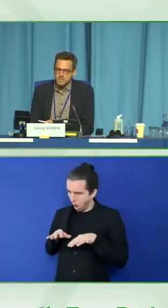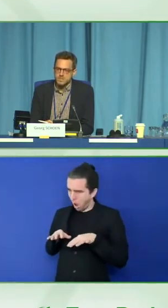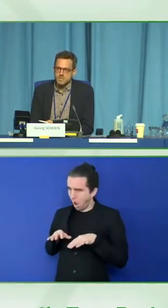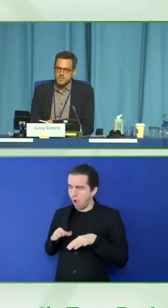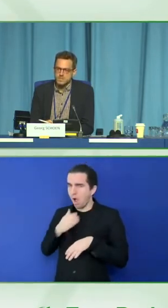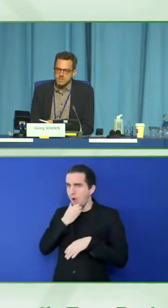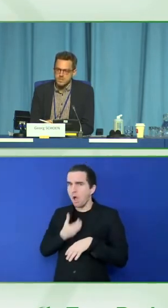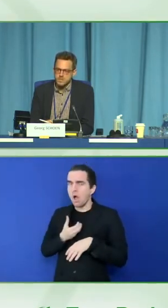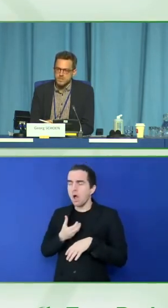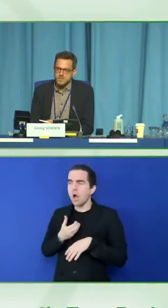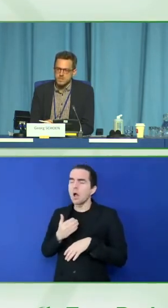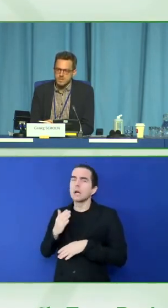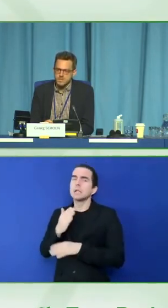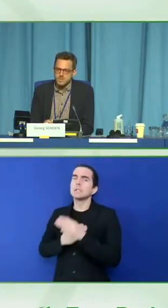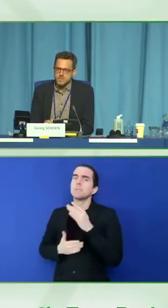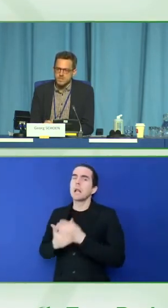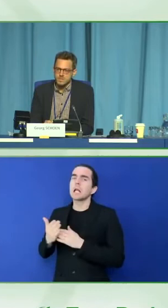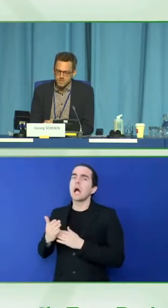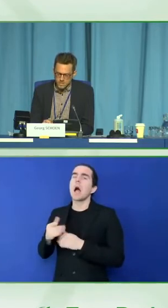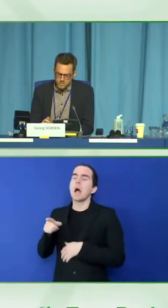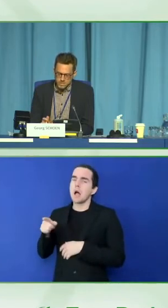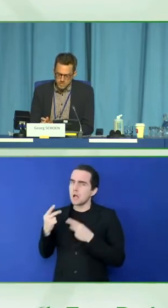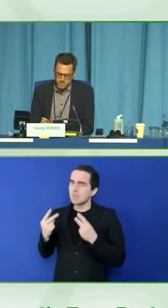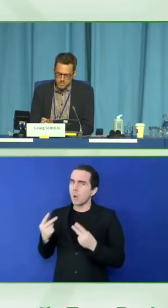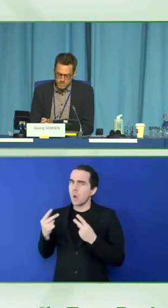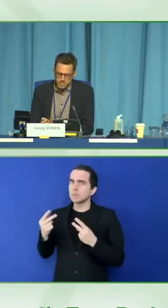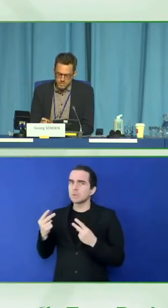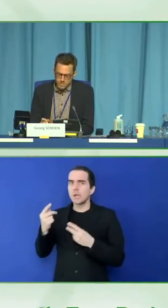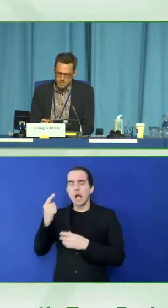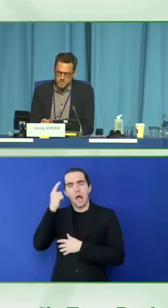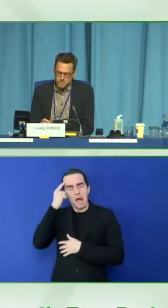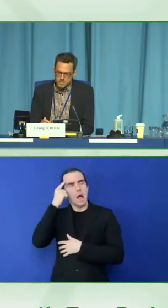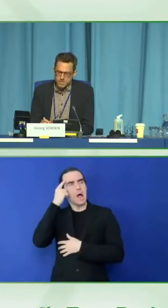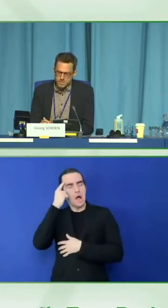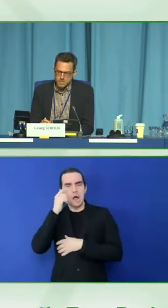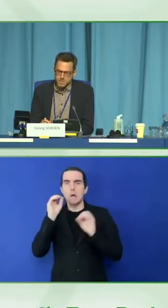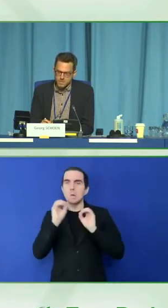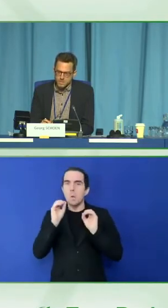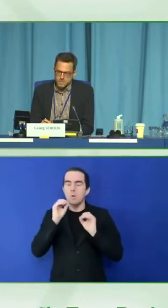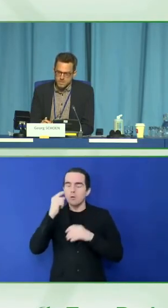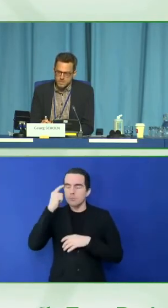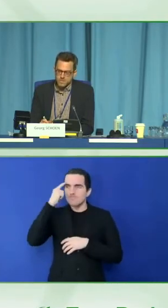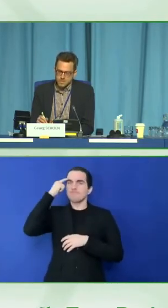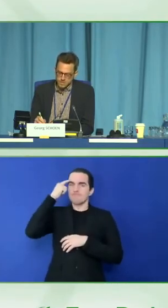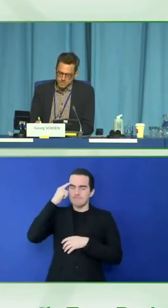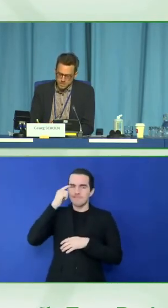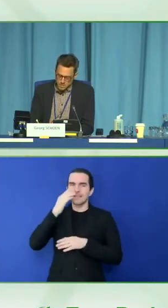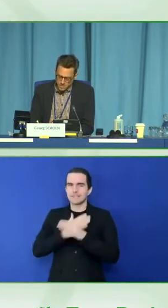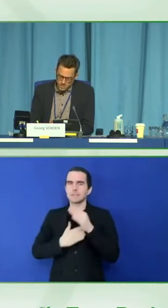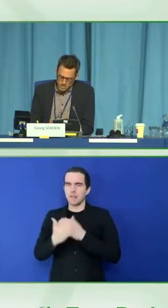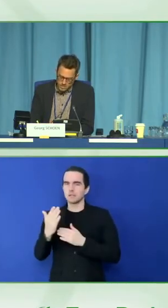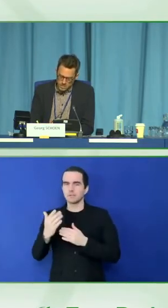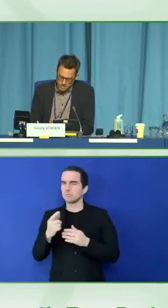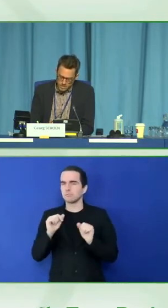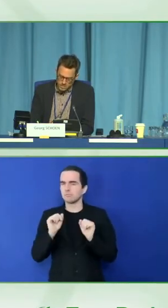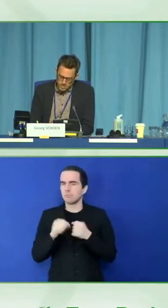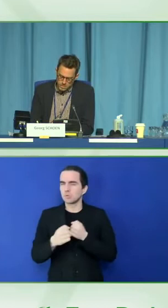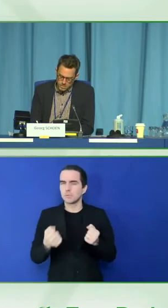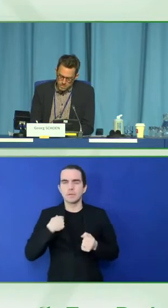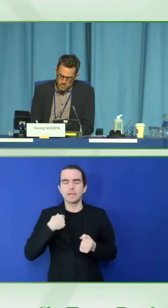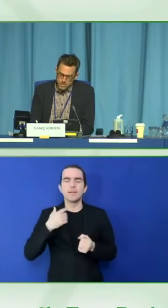evangelists who keep talking about mainstreaming this in the existing ecosphere.